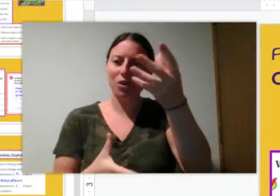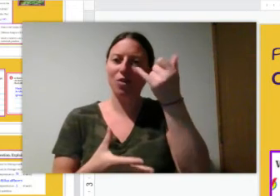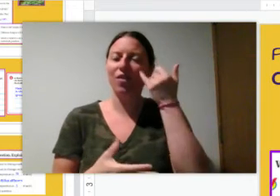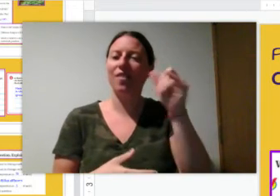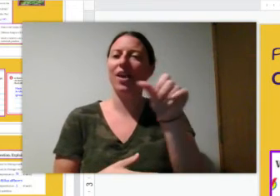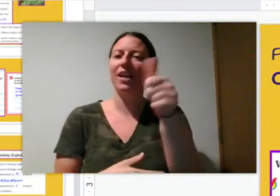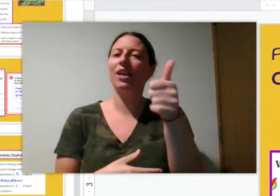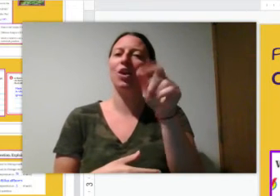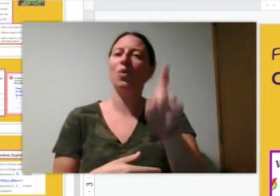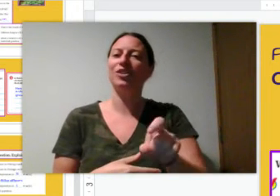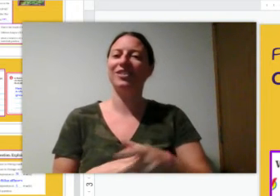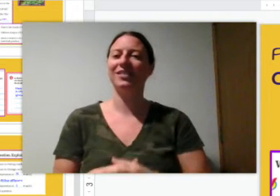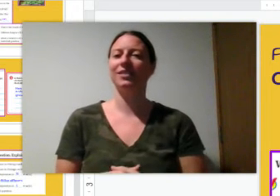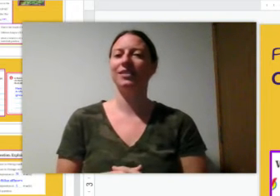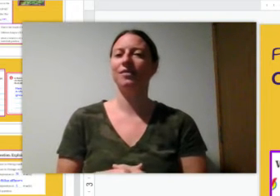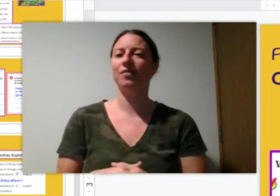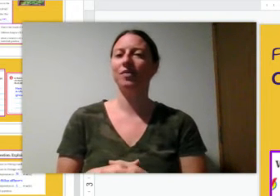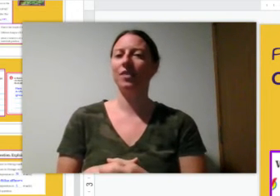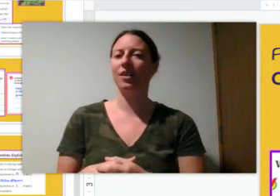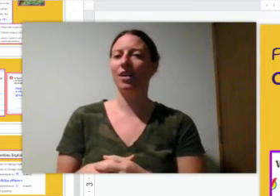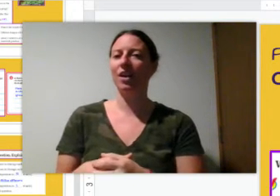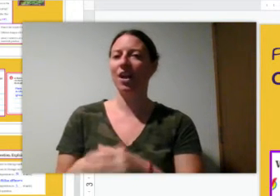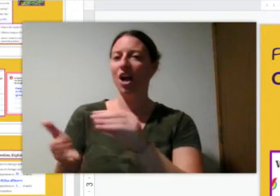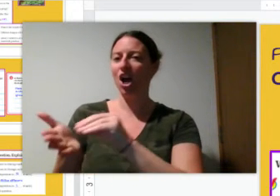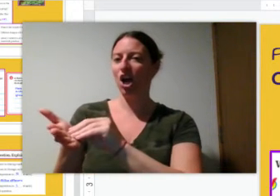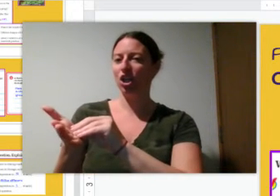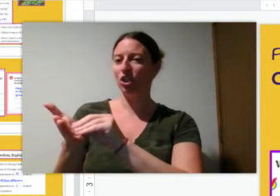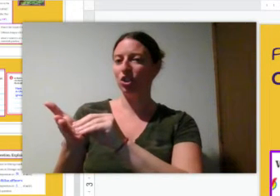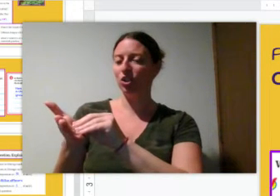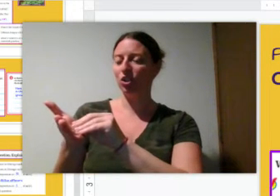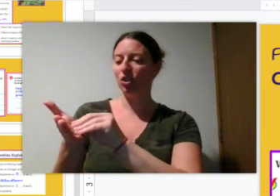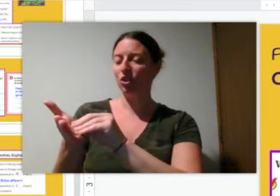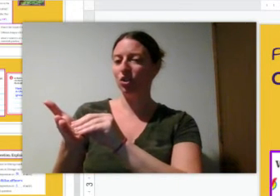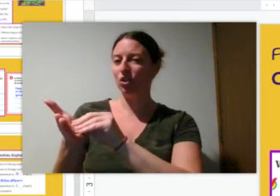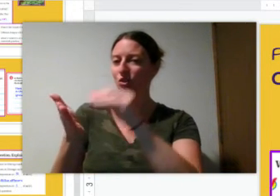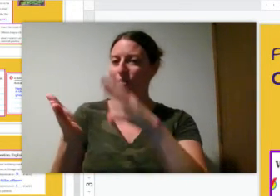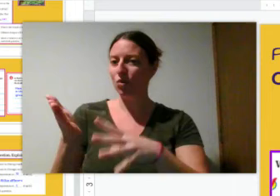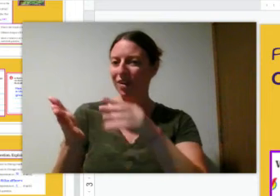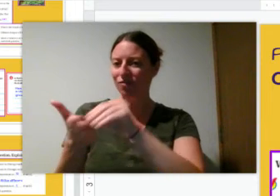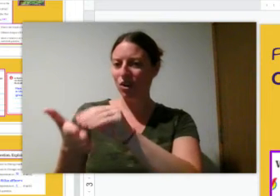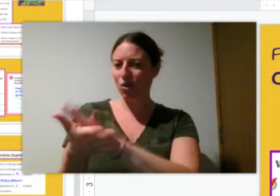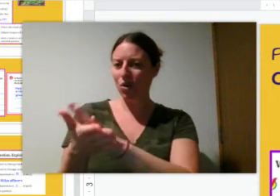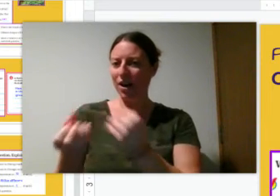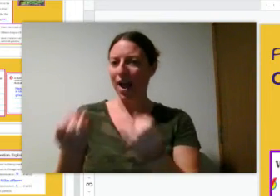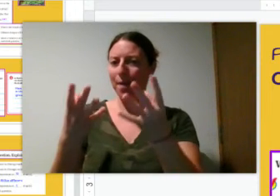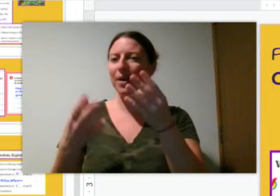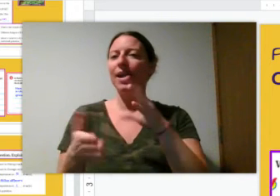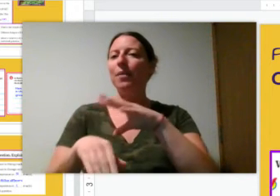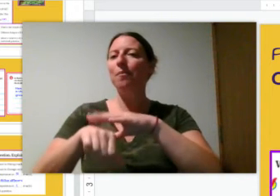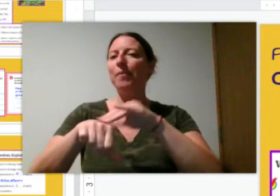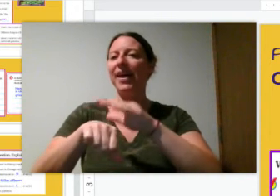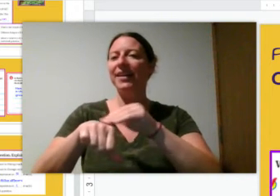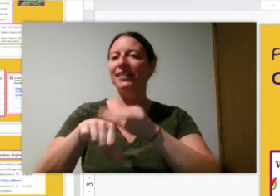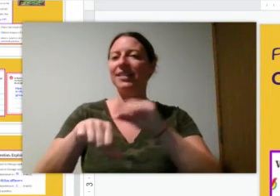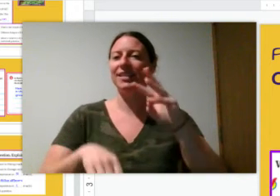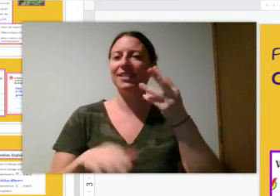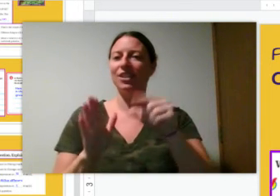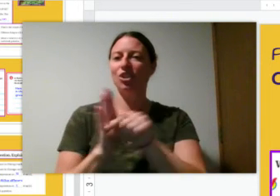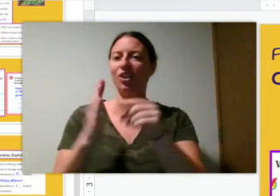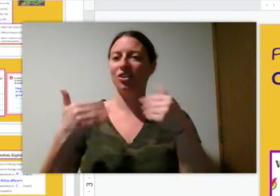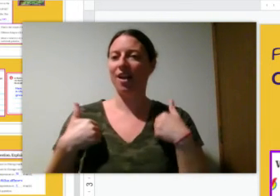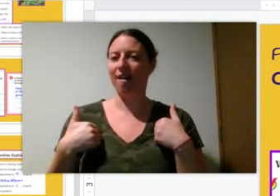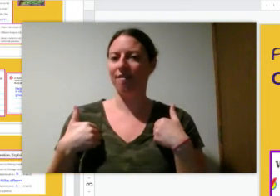It says, a student recorded the number of pets in the household of 50 sixth graders. So what is a question you